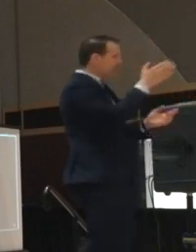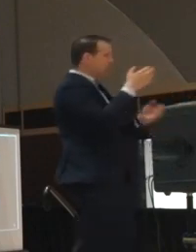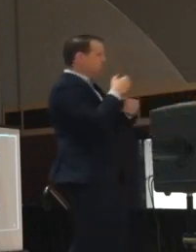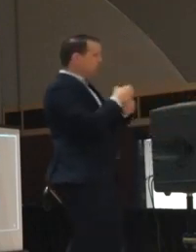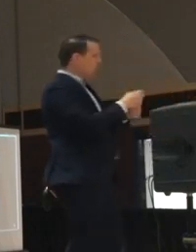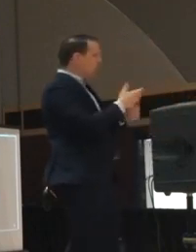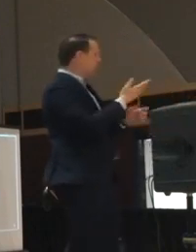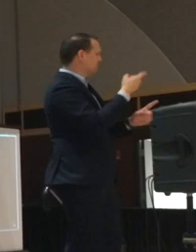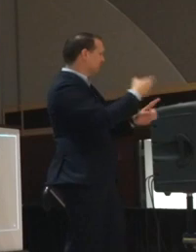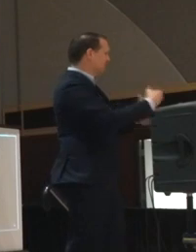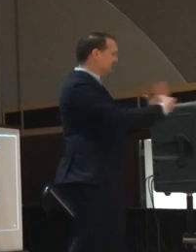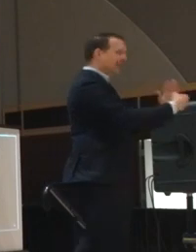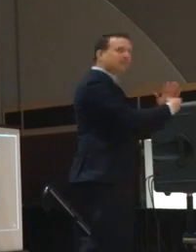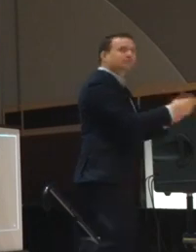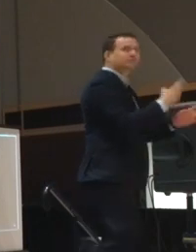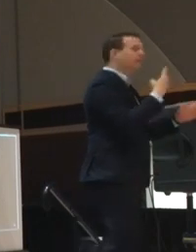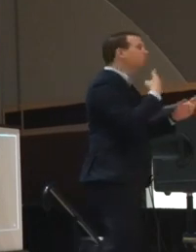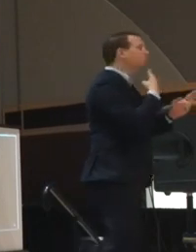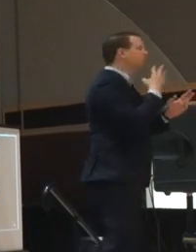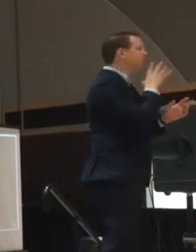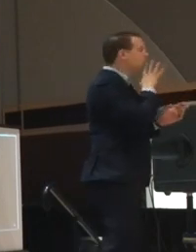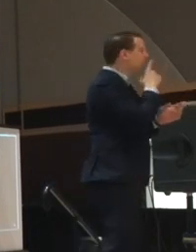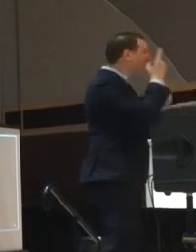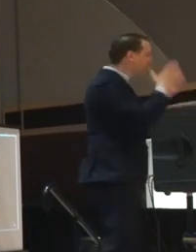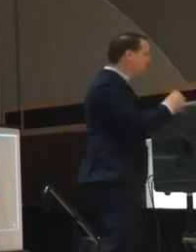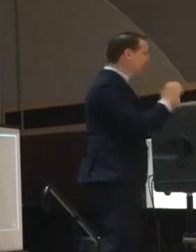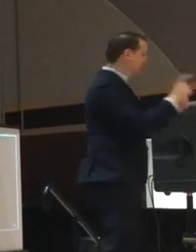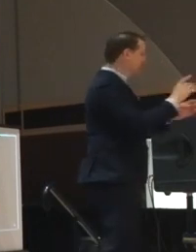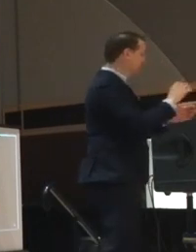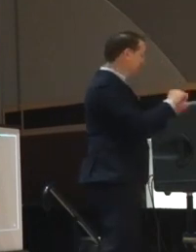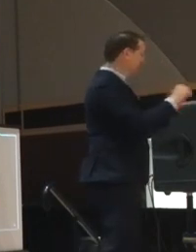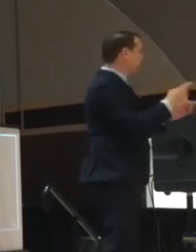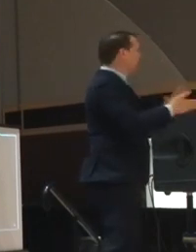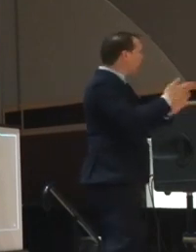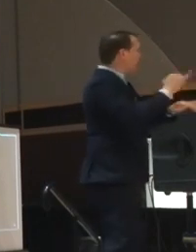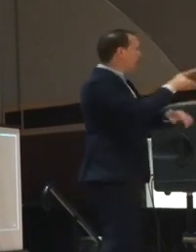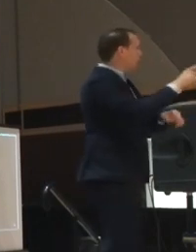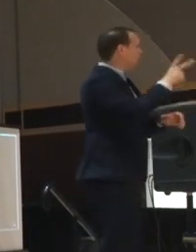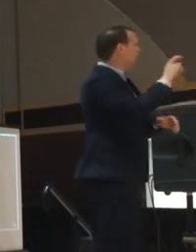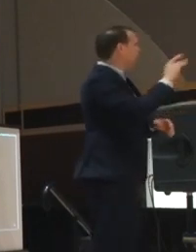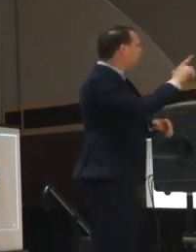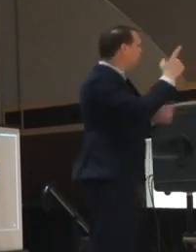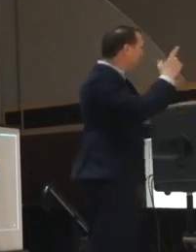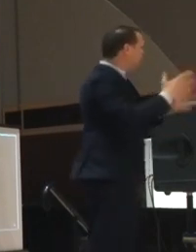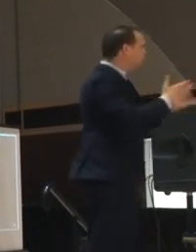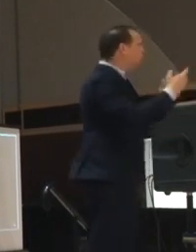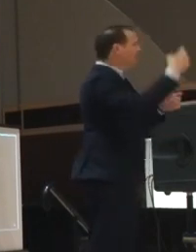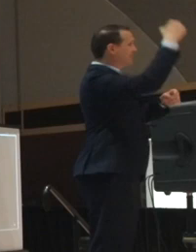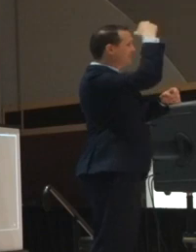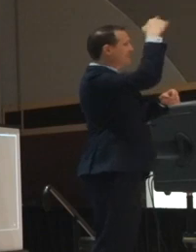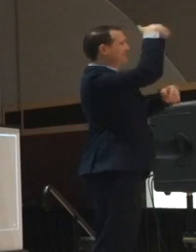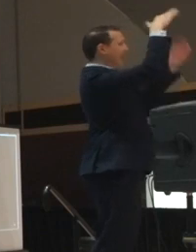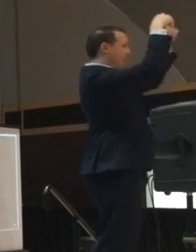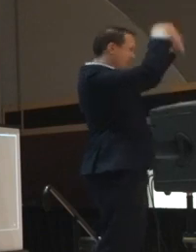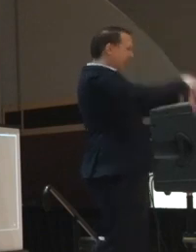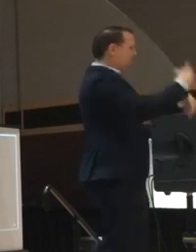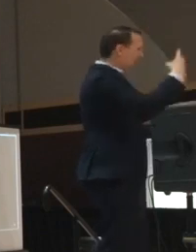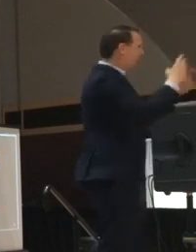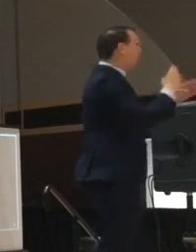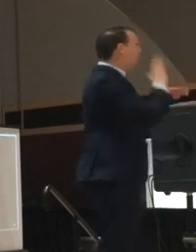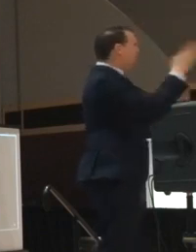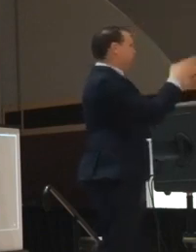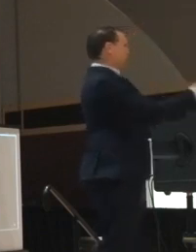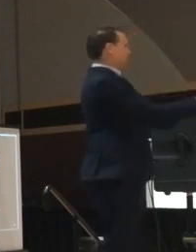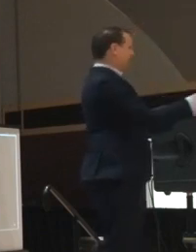specific examples. Verbal thinkers, and the educational system's run by the verbal thinkers, too much top-down, too much